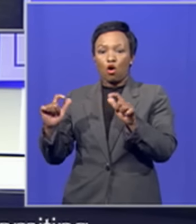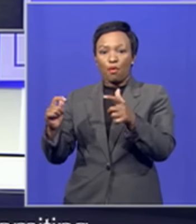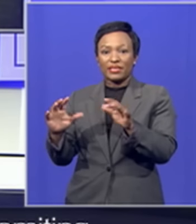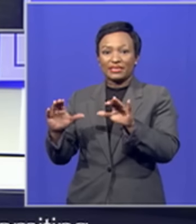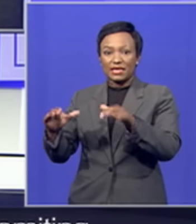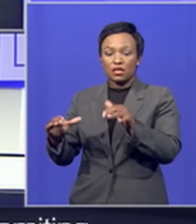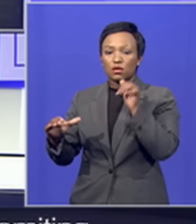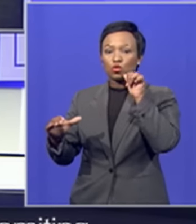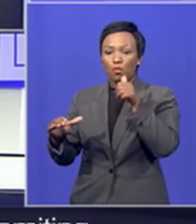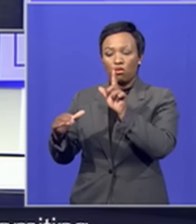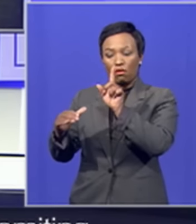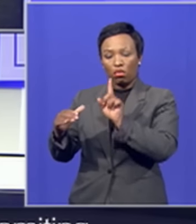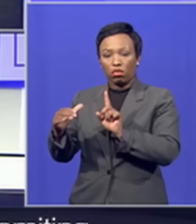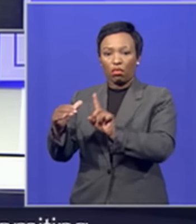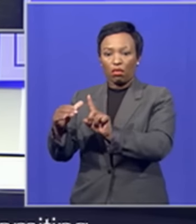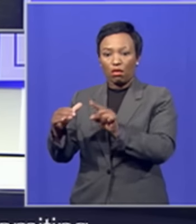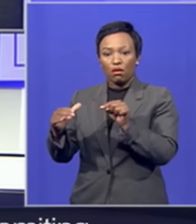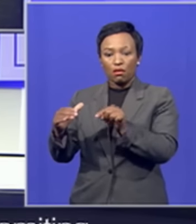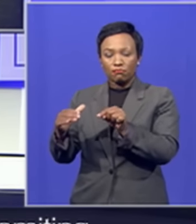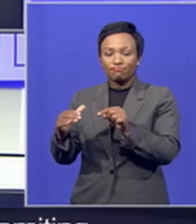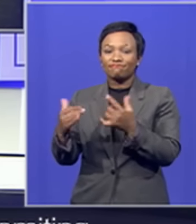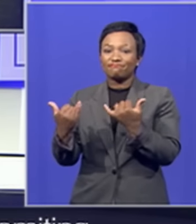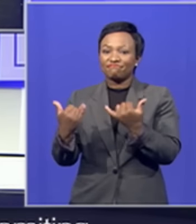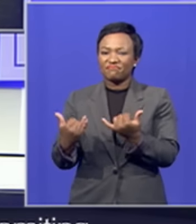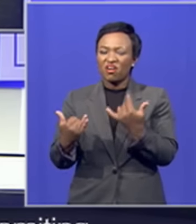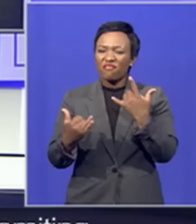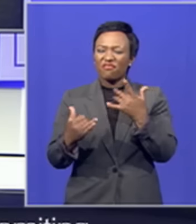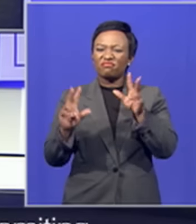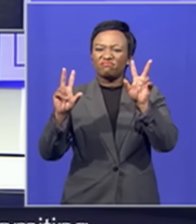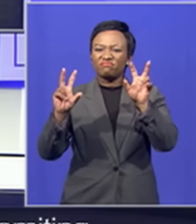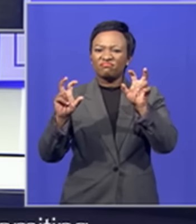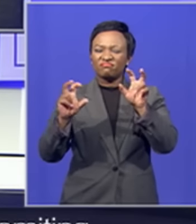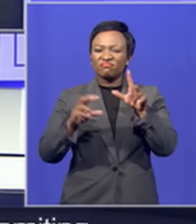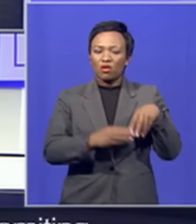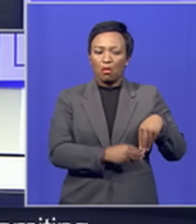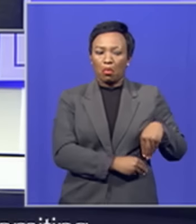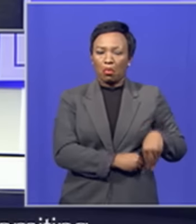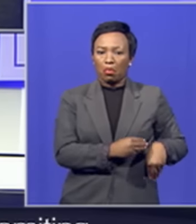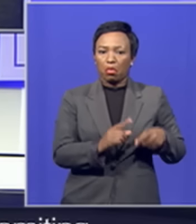Komiti tlhametswe go batlisisa magatwe a akaretsang bosenyi, bonwenwe le